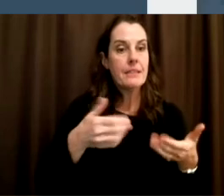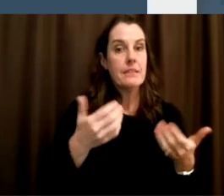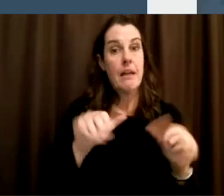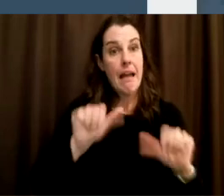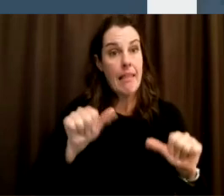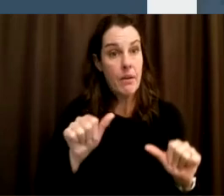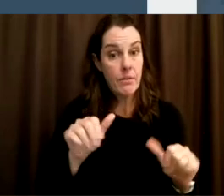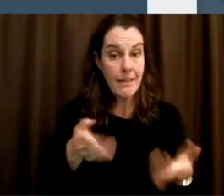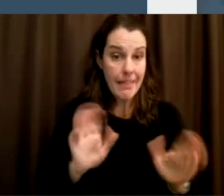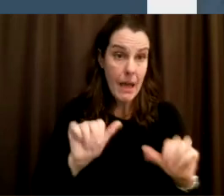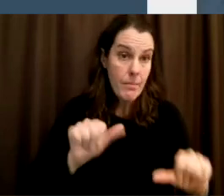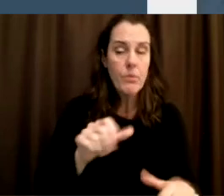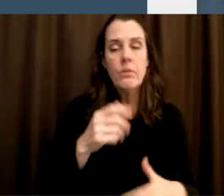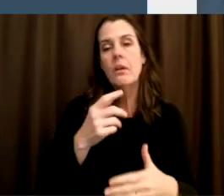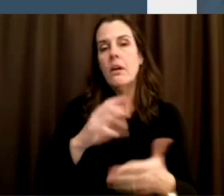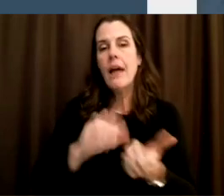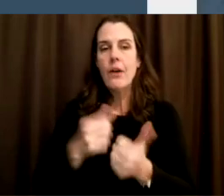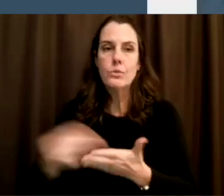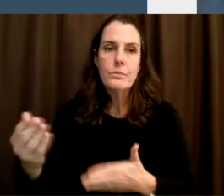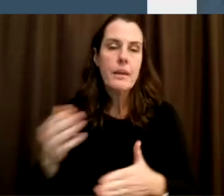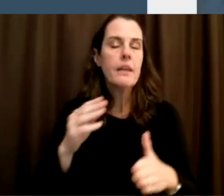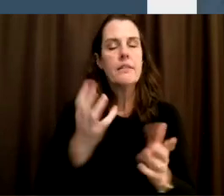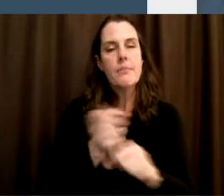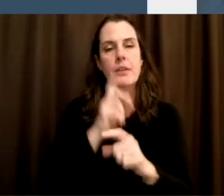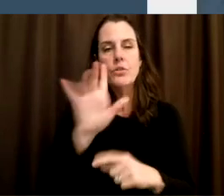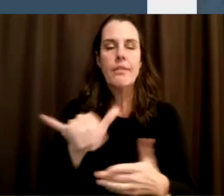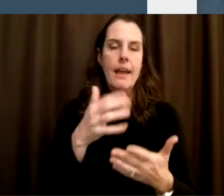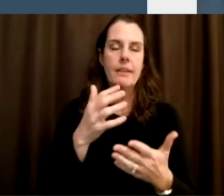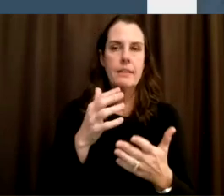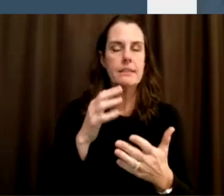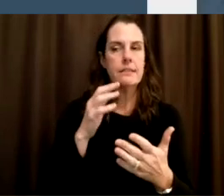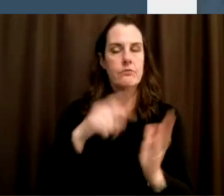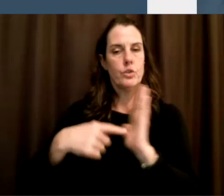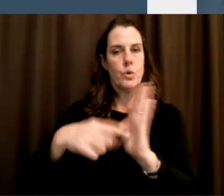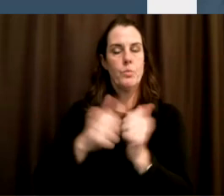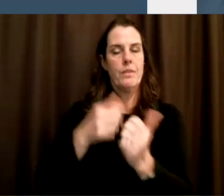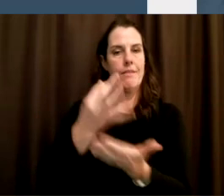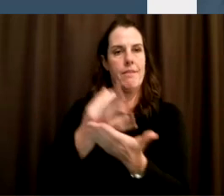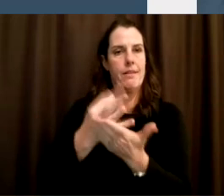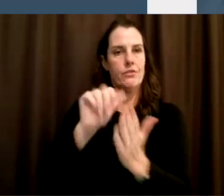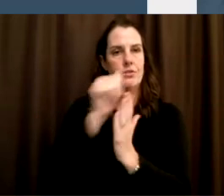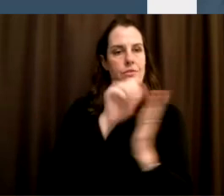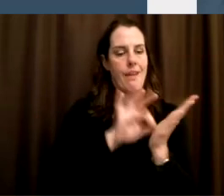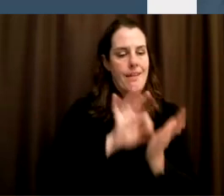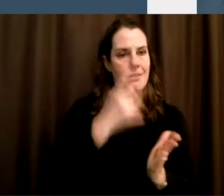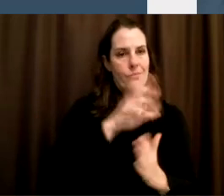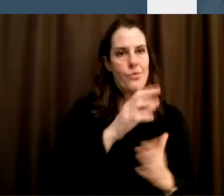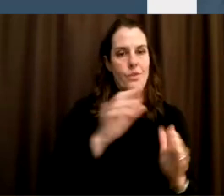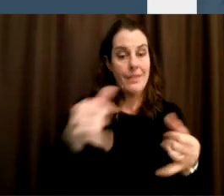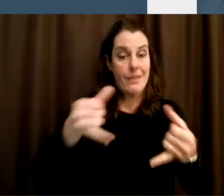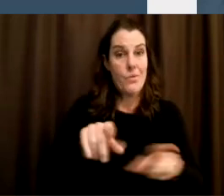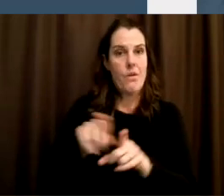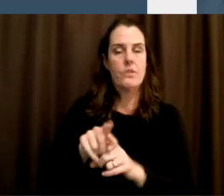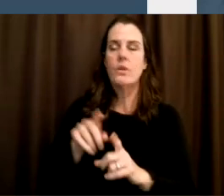programming, and making sure that's reflected in the financial accounting for the award as well. So that's something to do from the